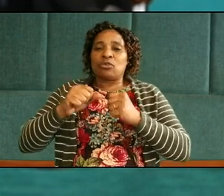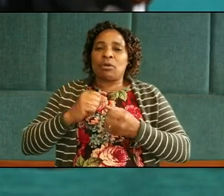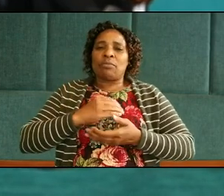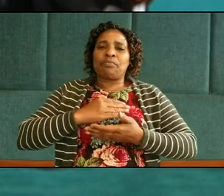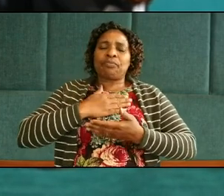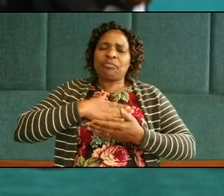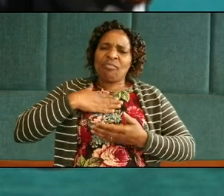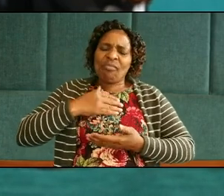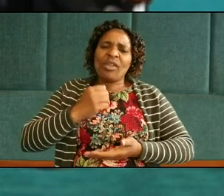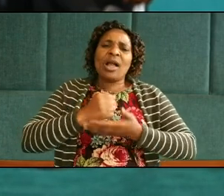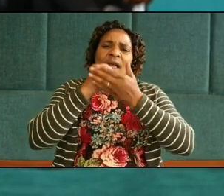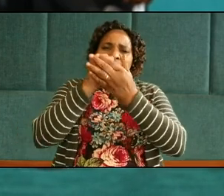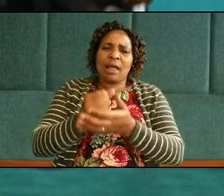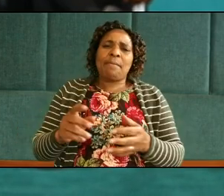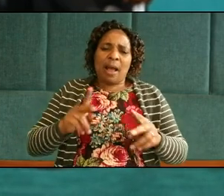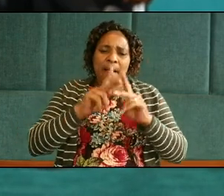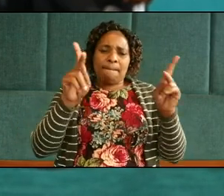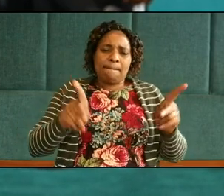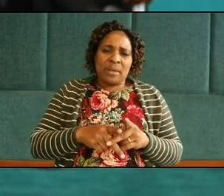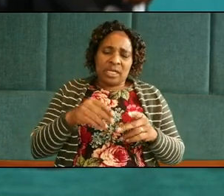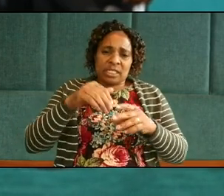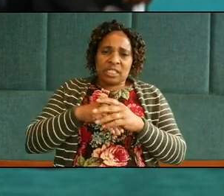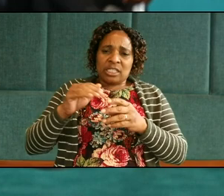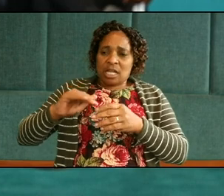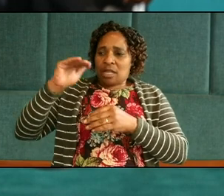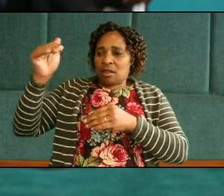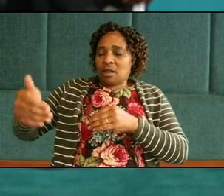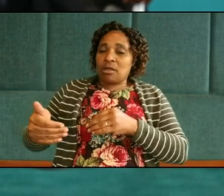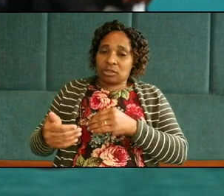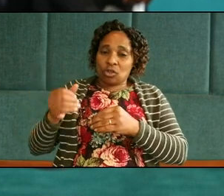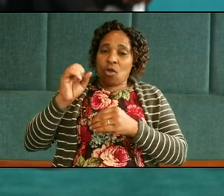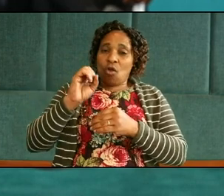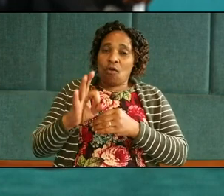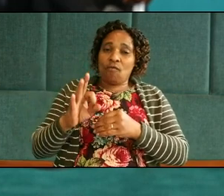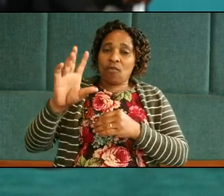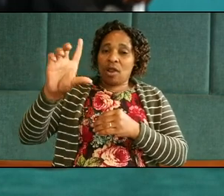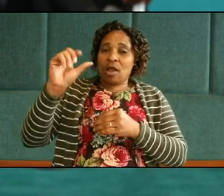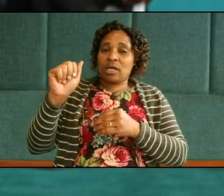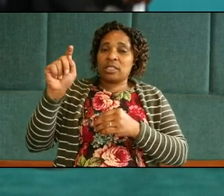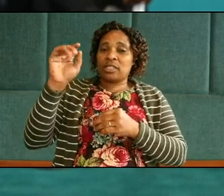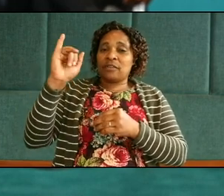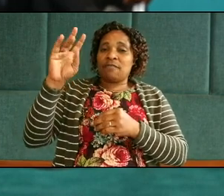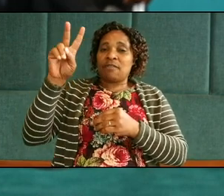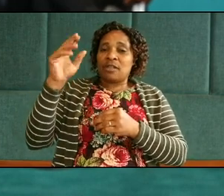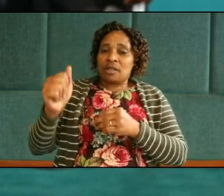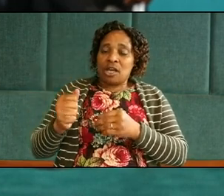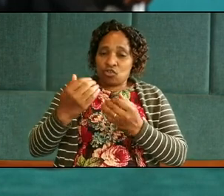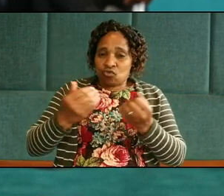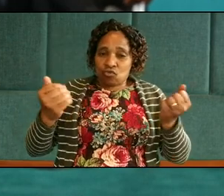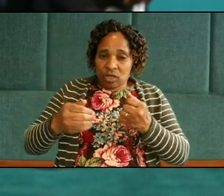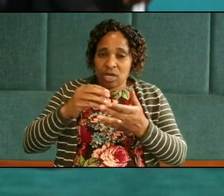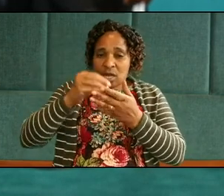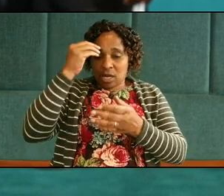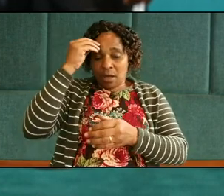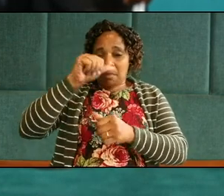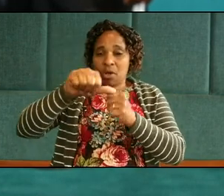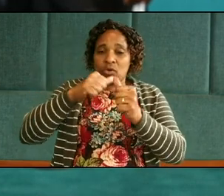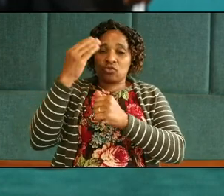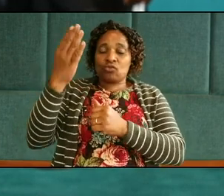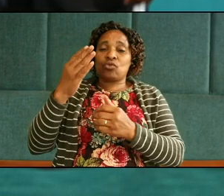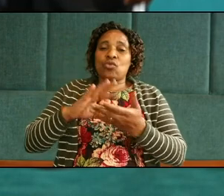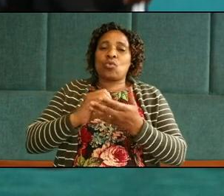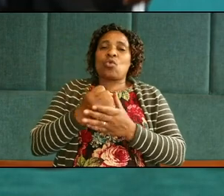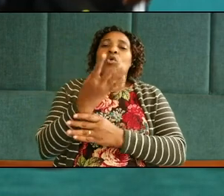it build a place in the capital city of Latvia where children can learn more about you and grow spiritually. This is my